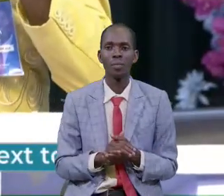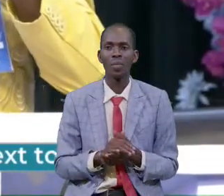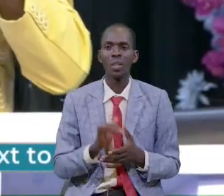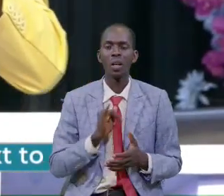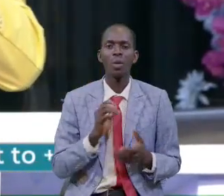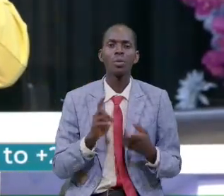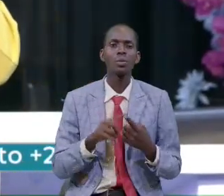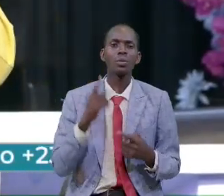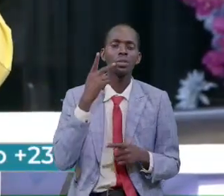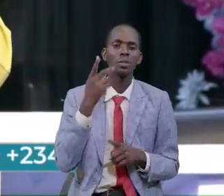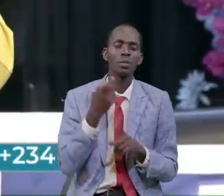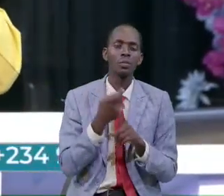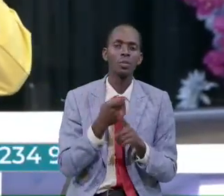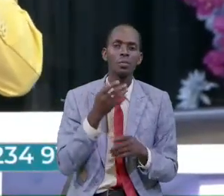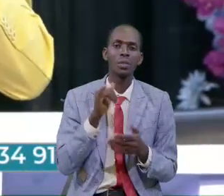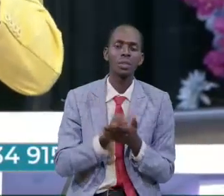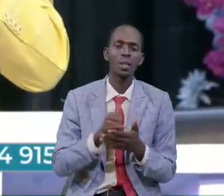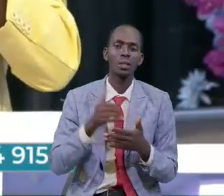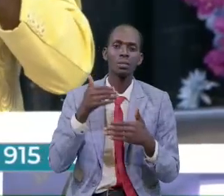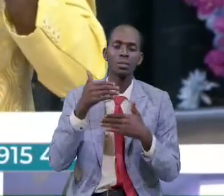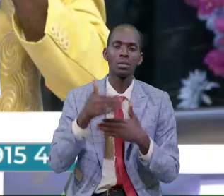see. Understand.